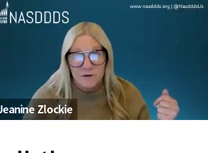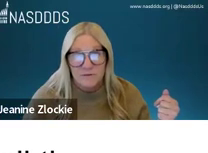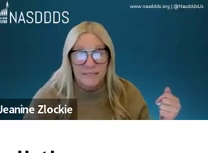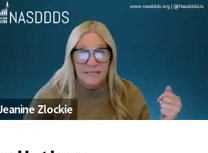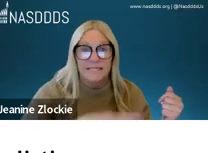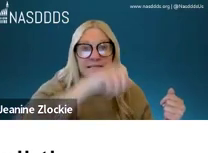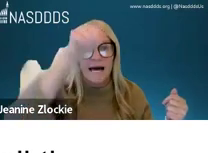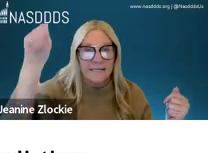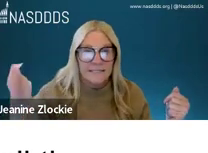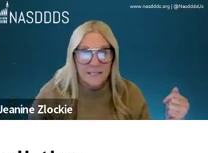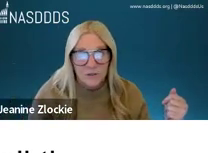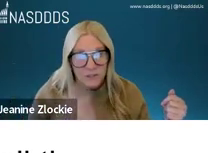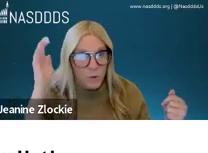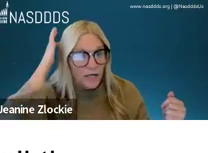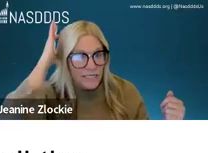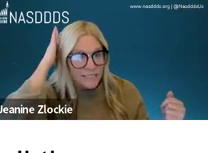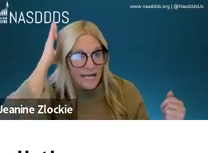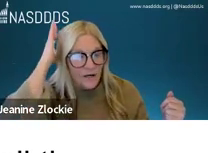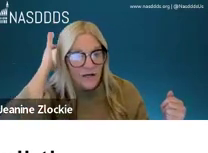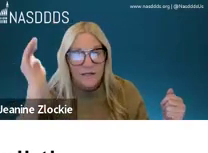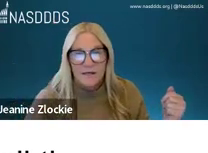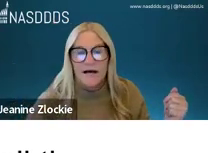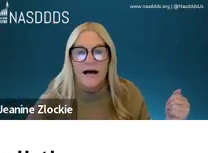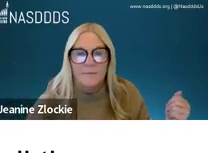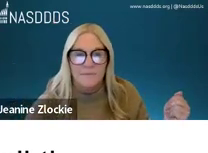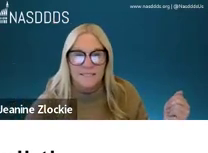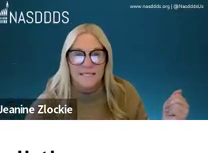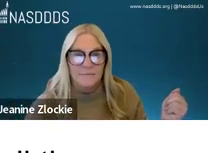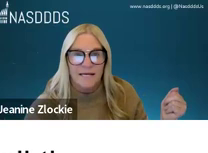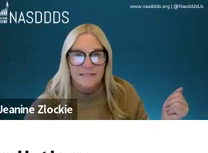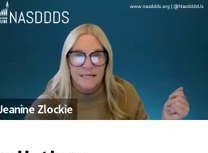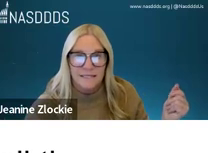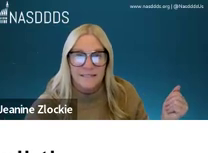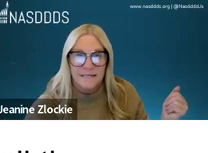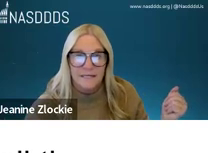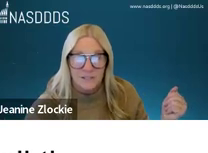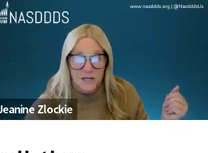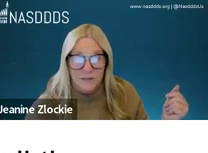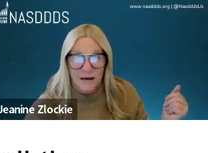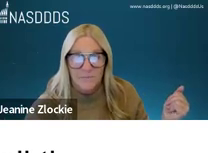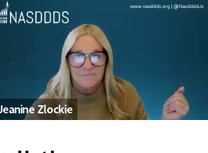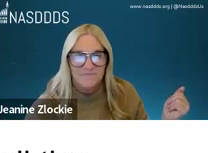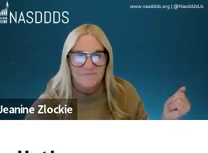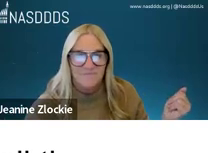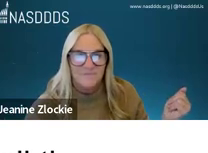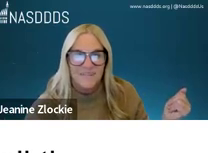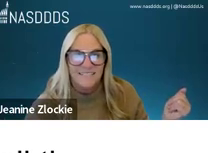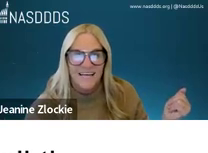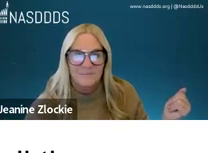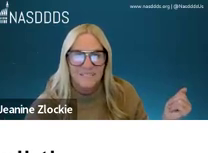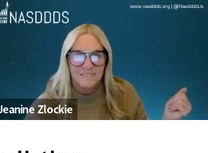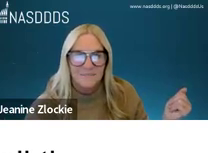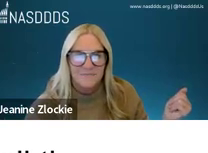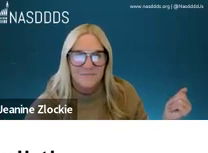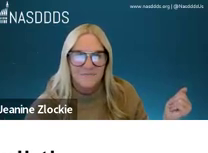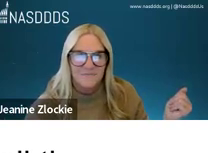system improvements? It's that continuous quality cycle that CMS is concerned about. Next